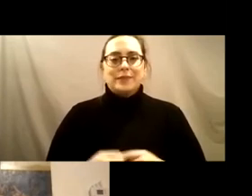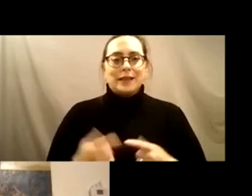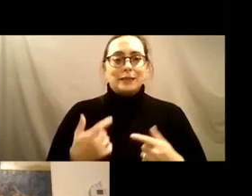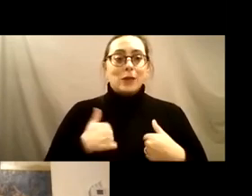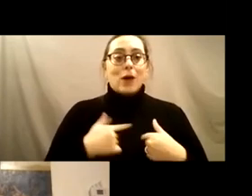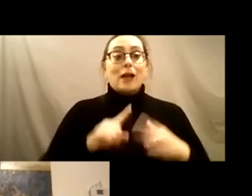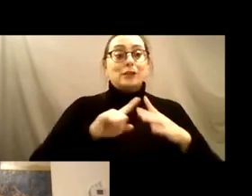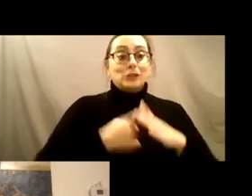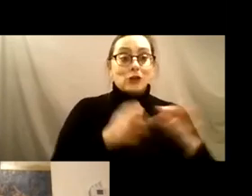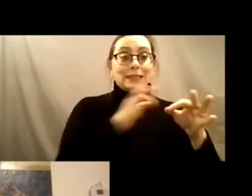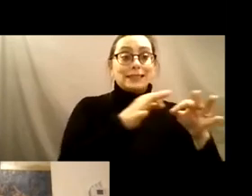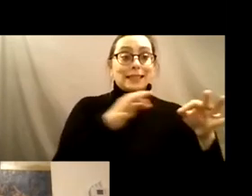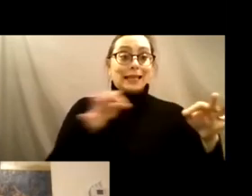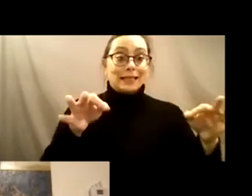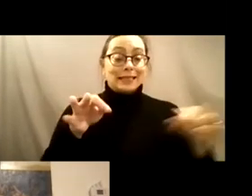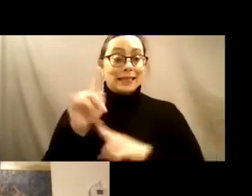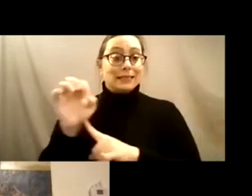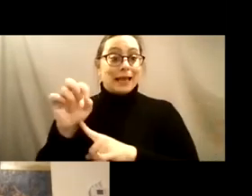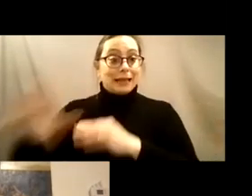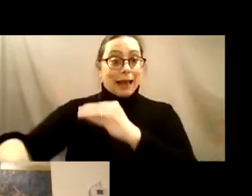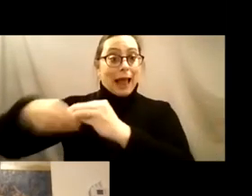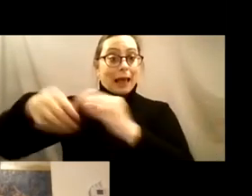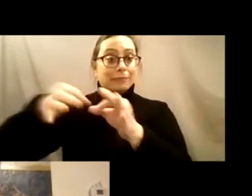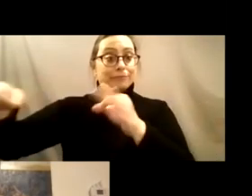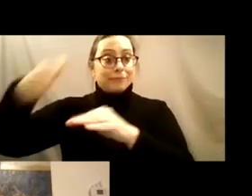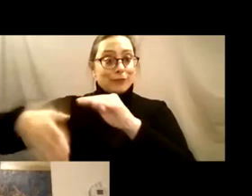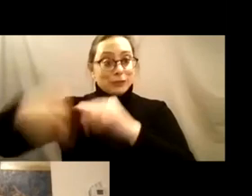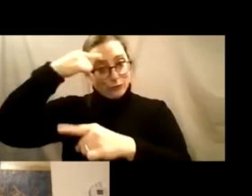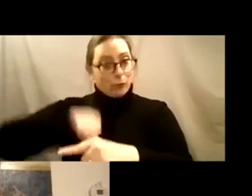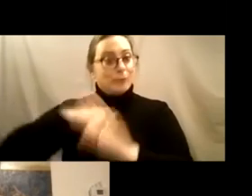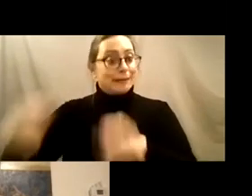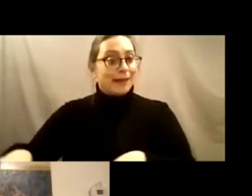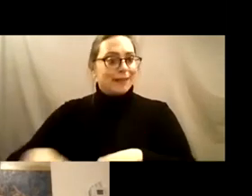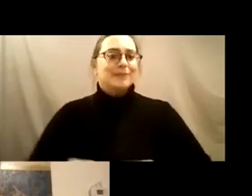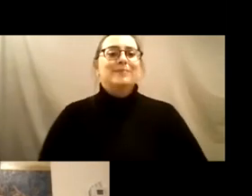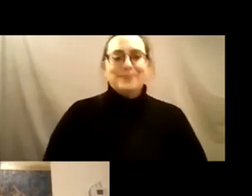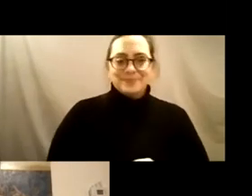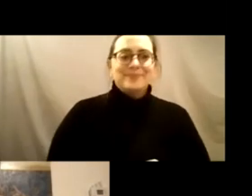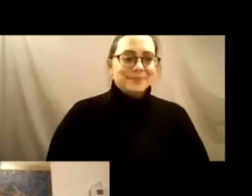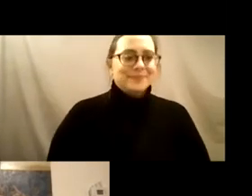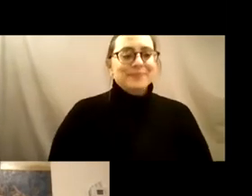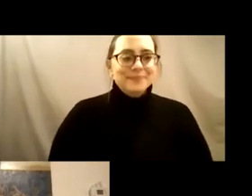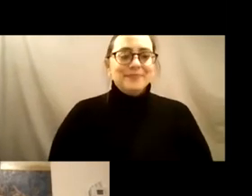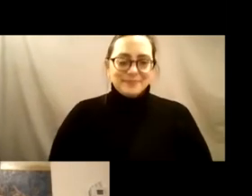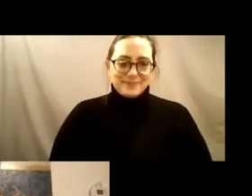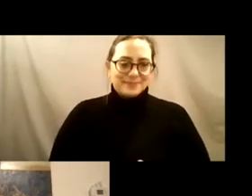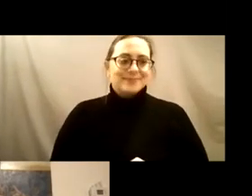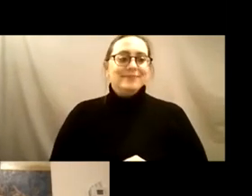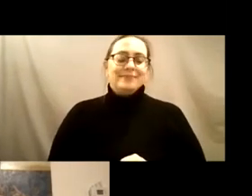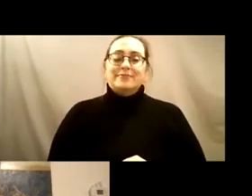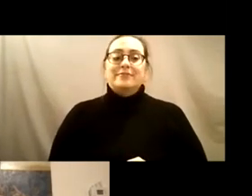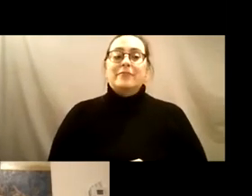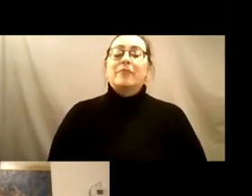sentences sometimes. Yeah. Thanks, Susan. Yeah, I definitely feel that